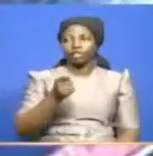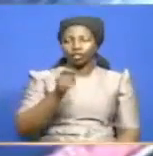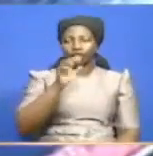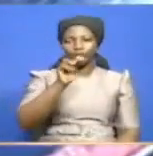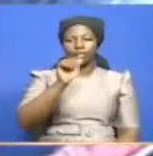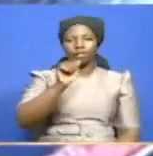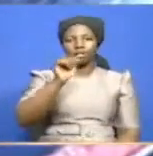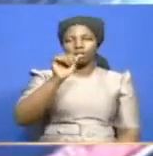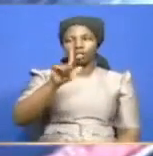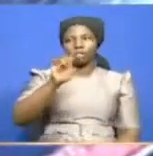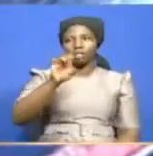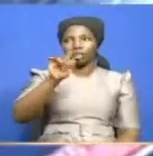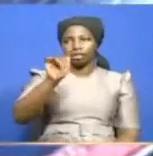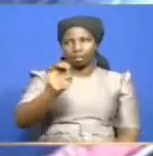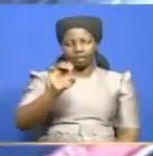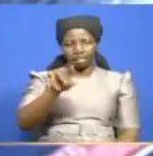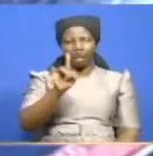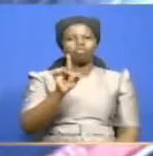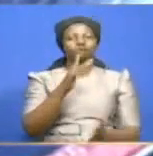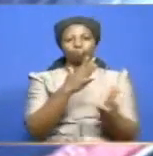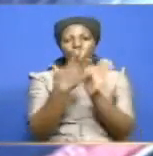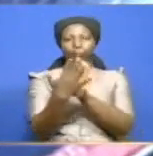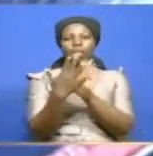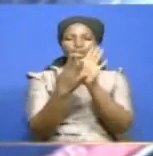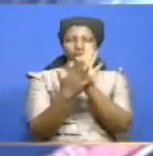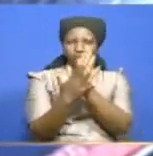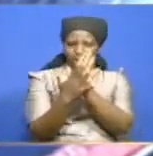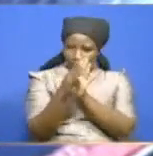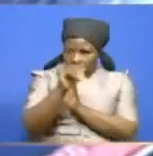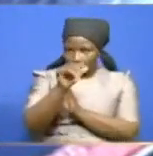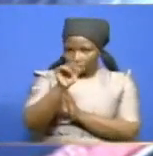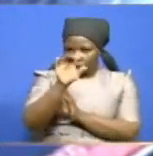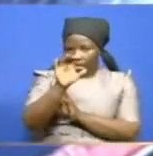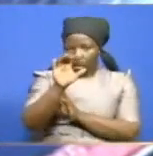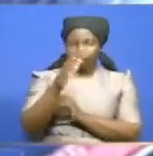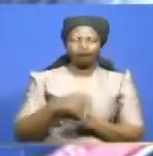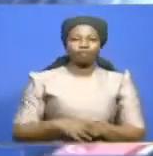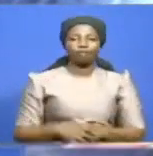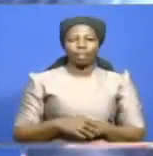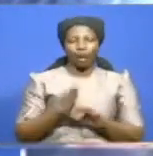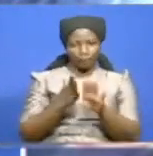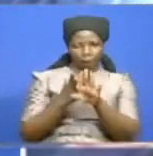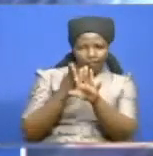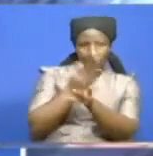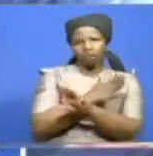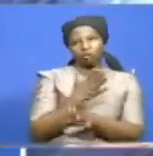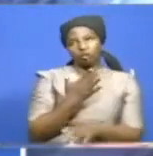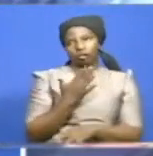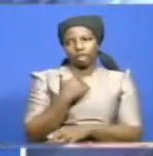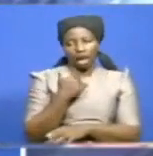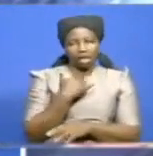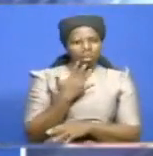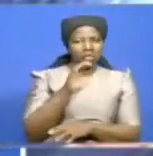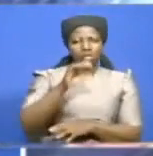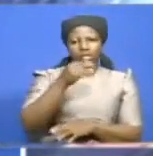Marete Njagi is facing the Judicial Service Commission. And before that, we had Said Chitembwe on day